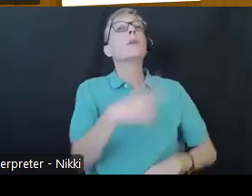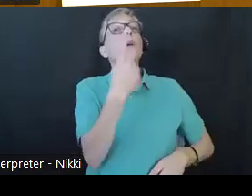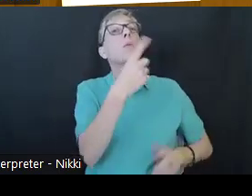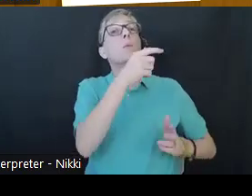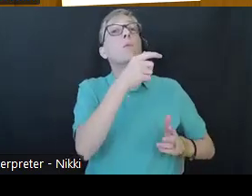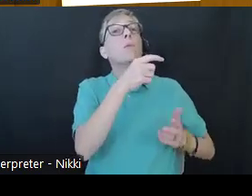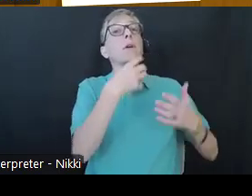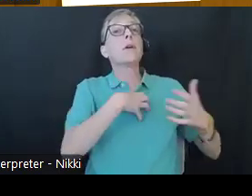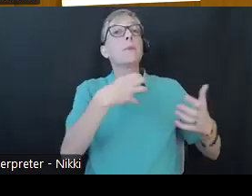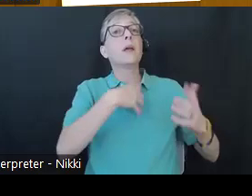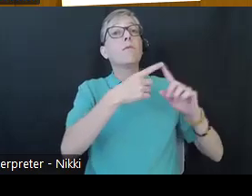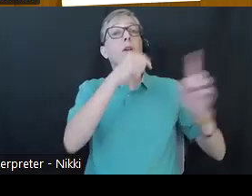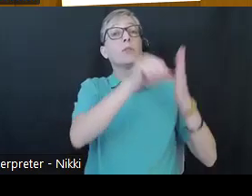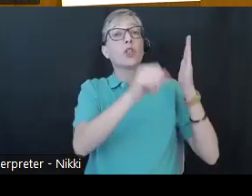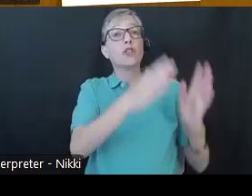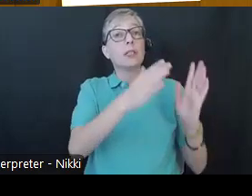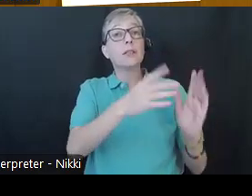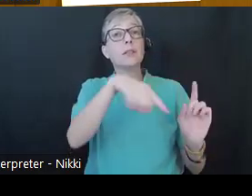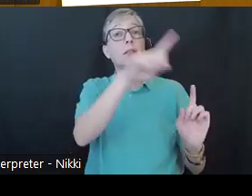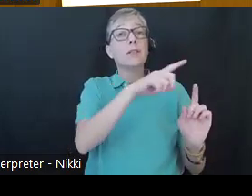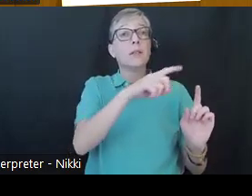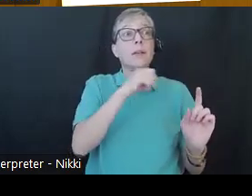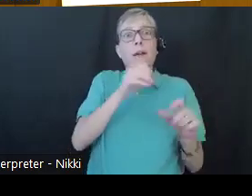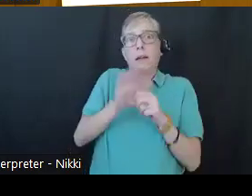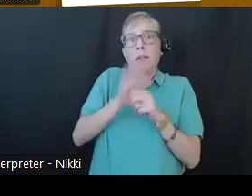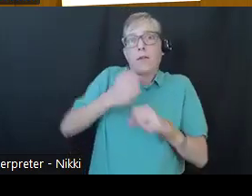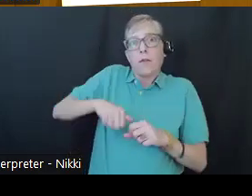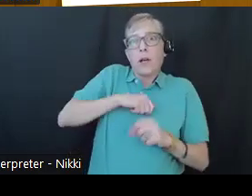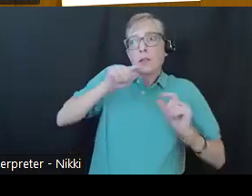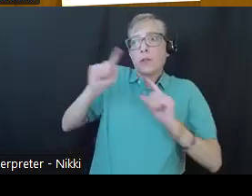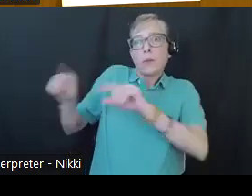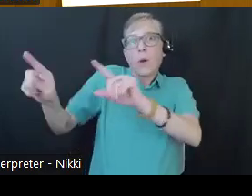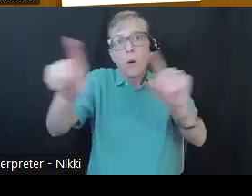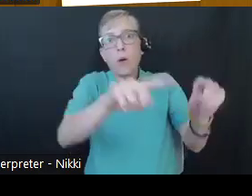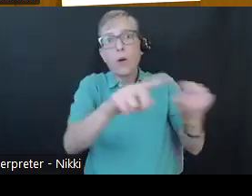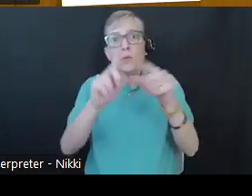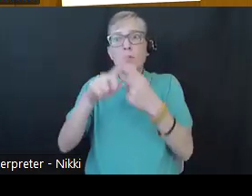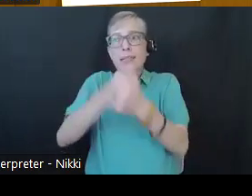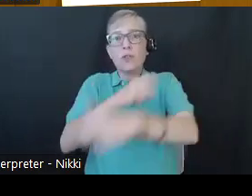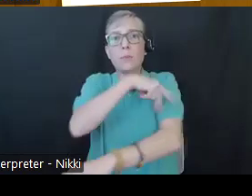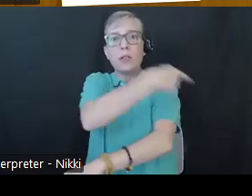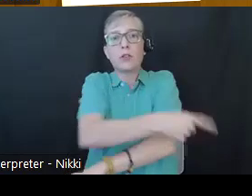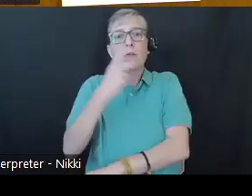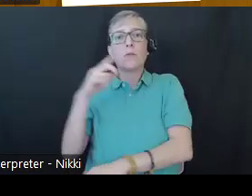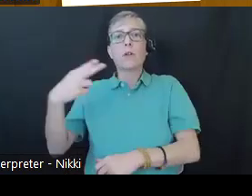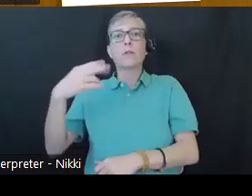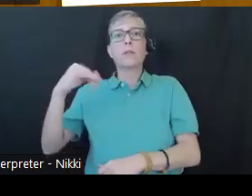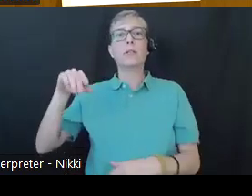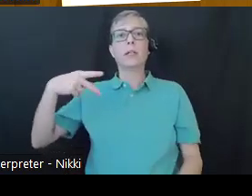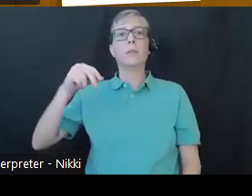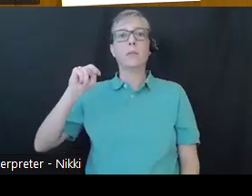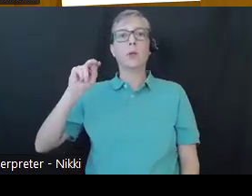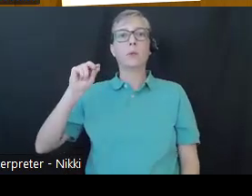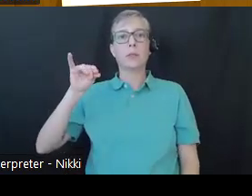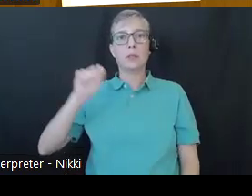of us to go around to be doing hypnosis in everyone's wound care. Well, what do? So let's create a virtual reality program